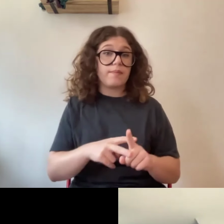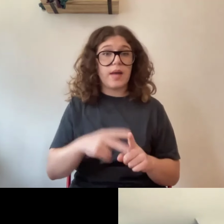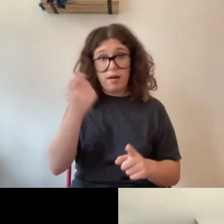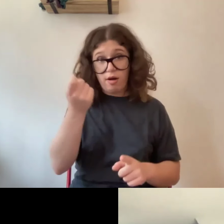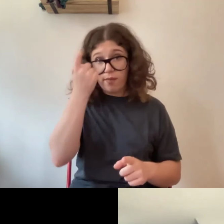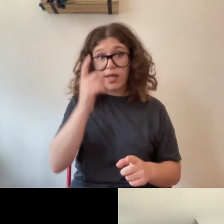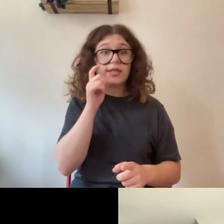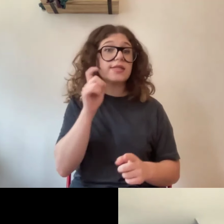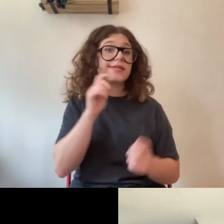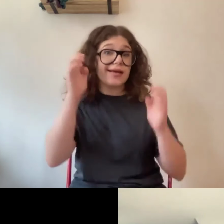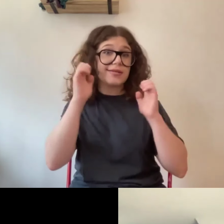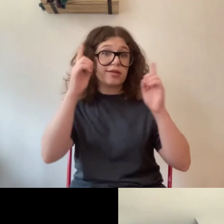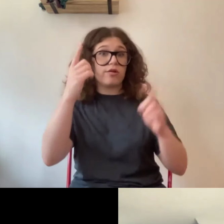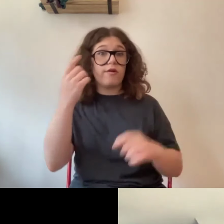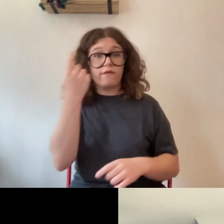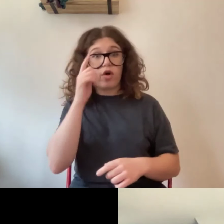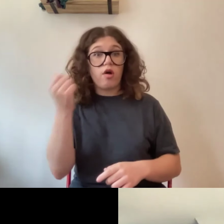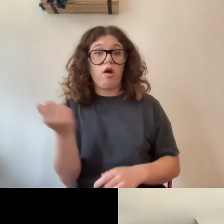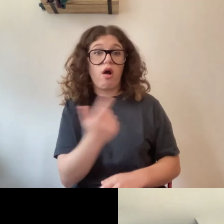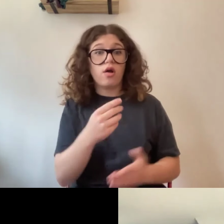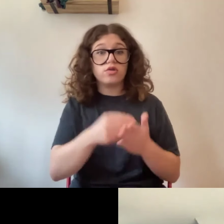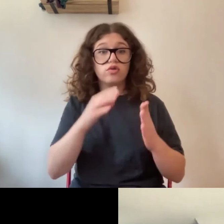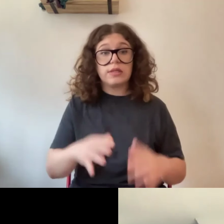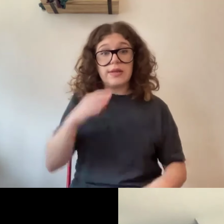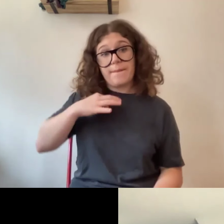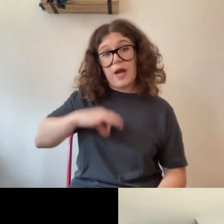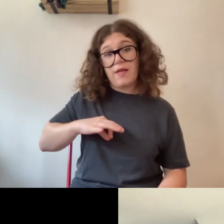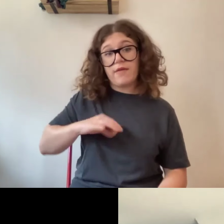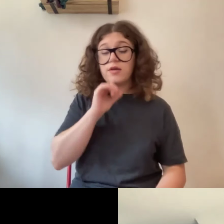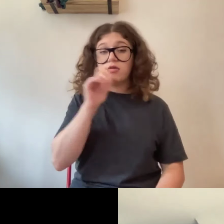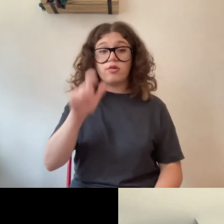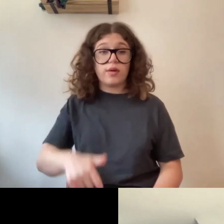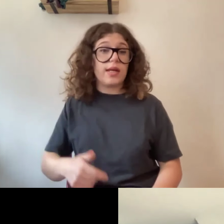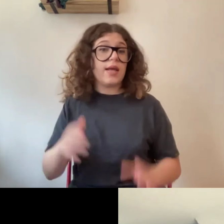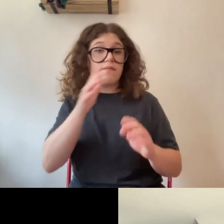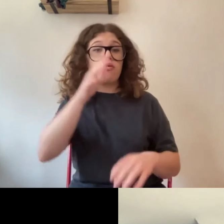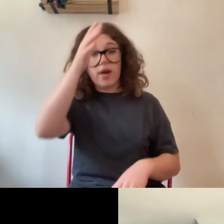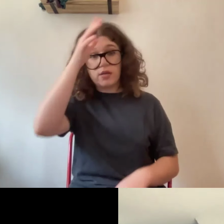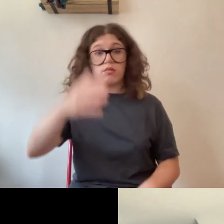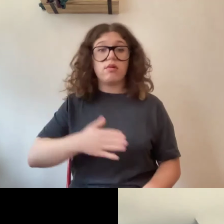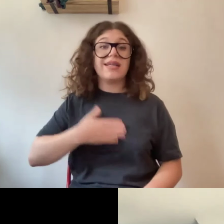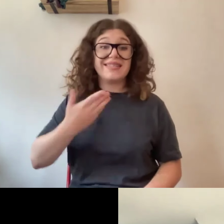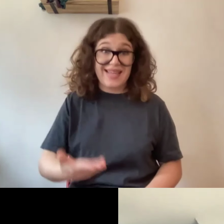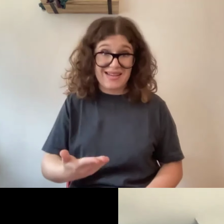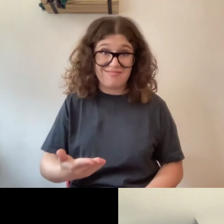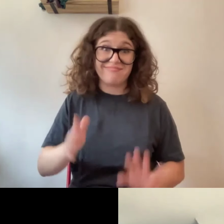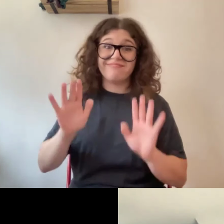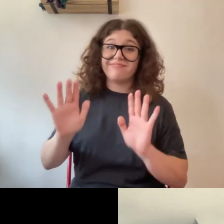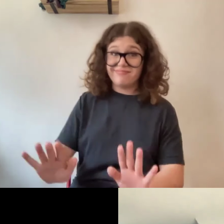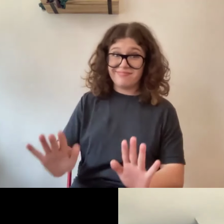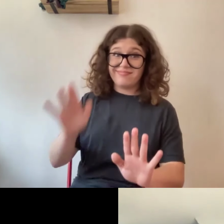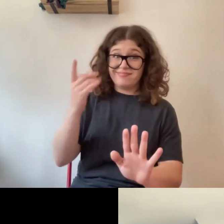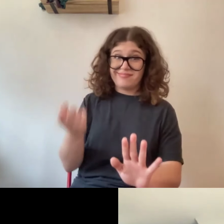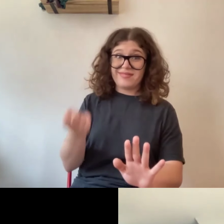that all students can benefit and not need parental consent. Here's the thing with